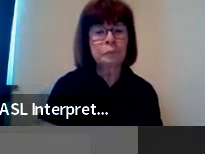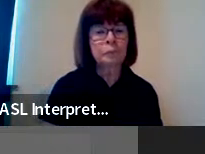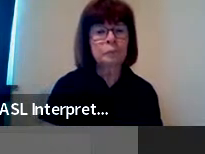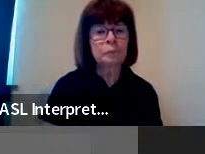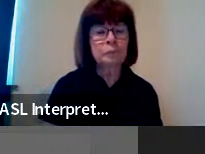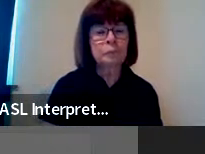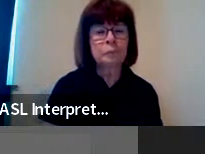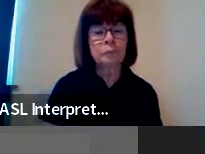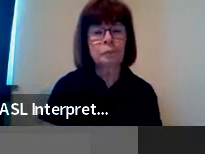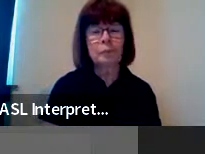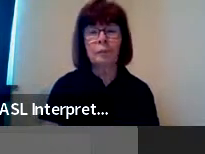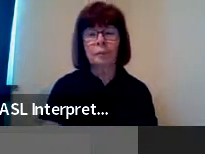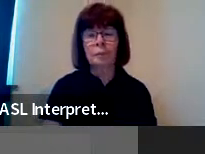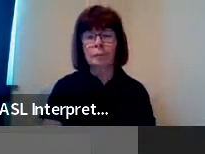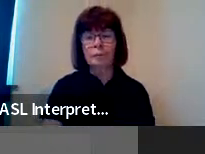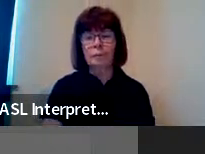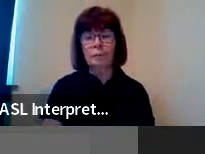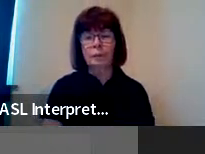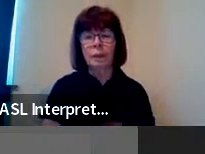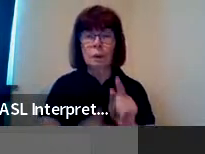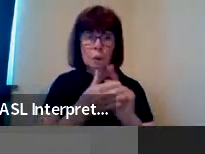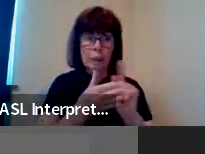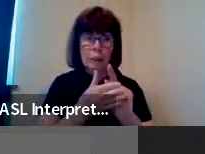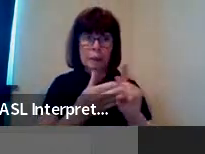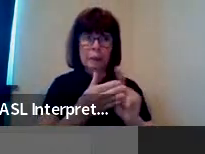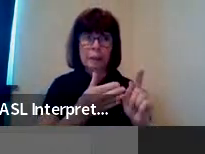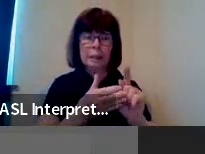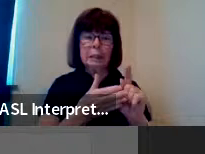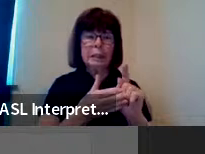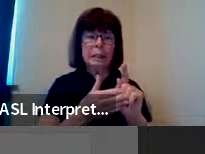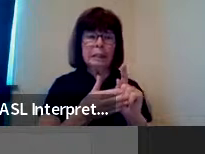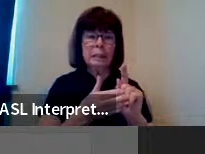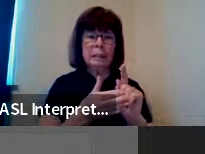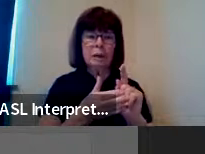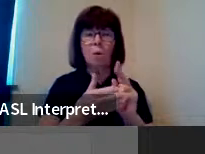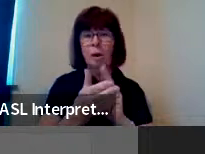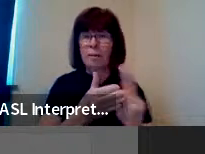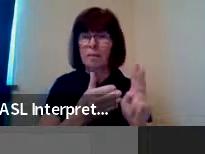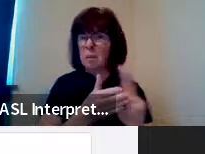Host a weekly, now every other weekly meeting.